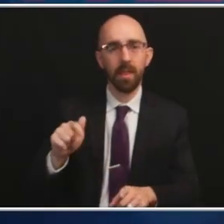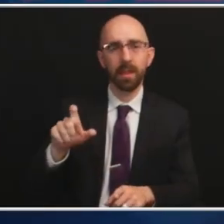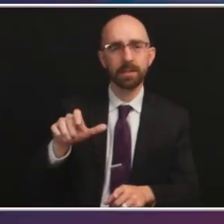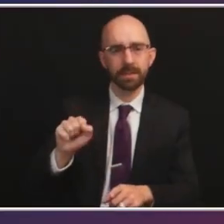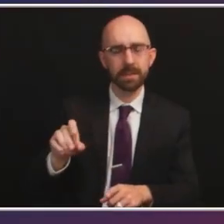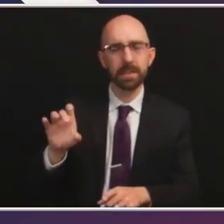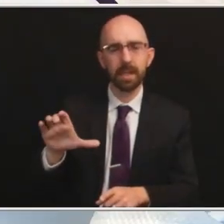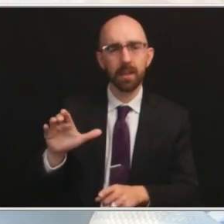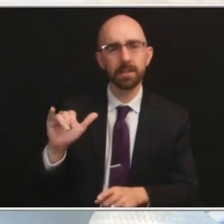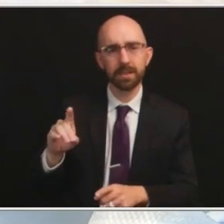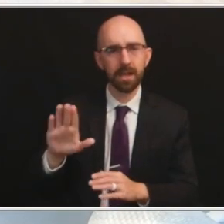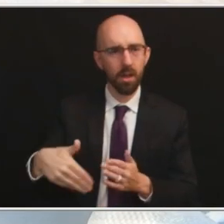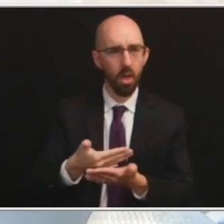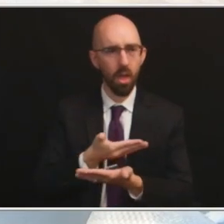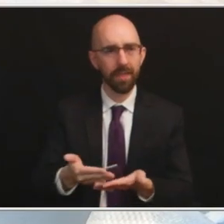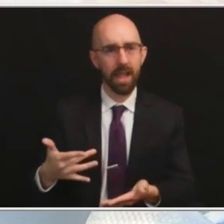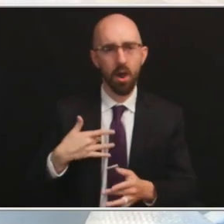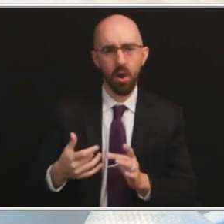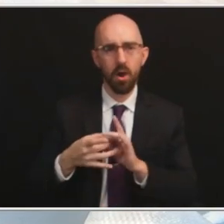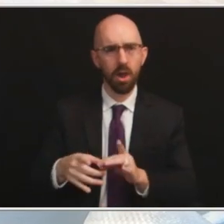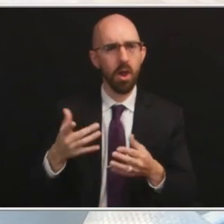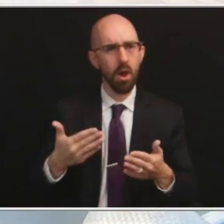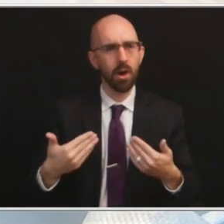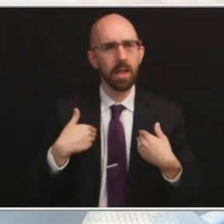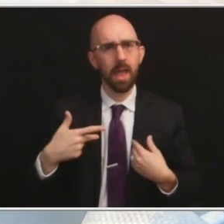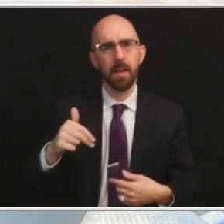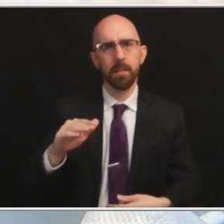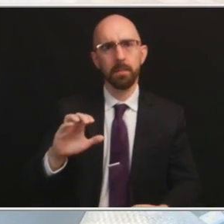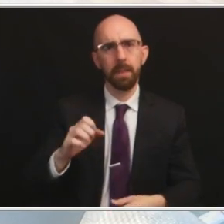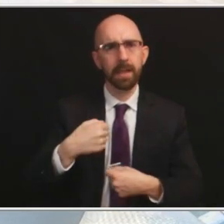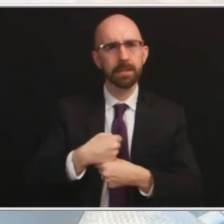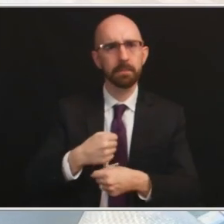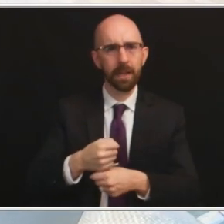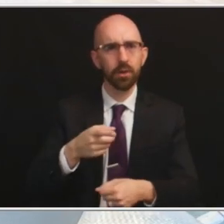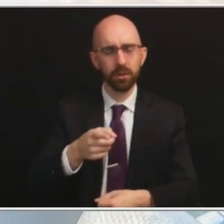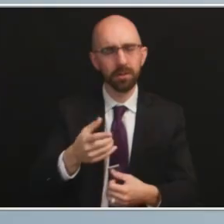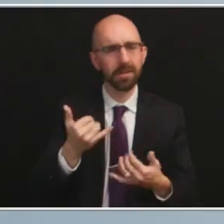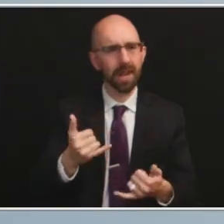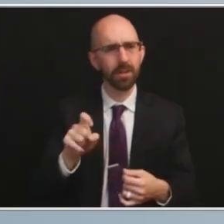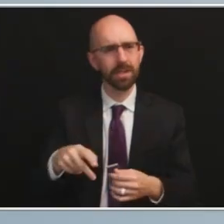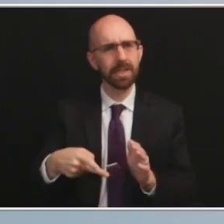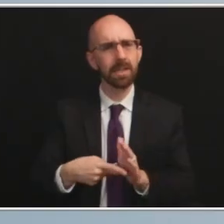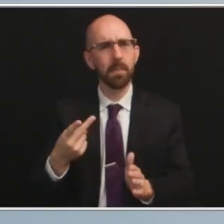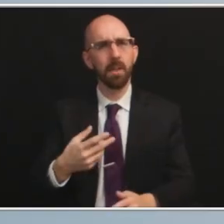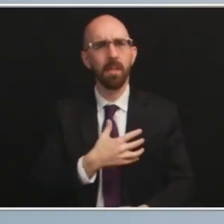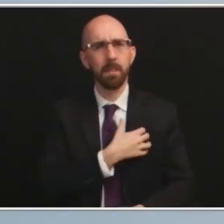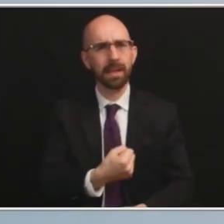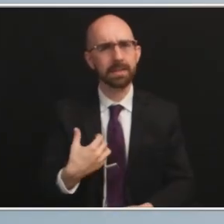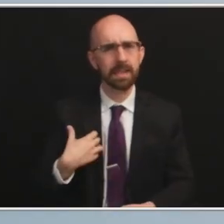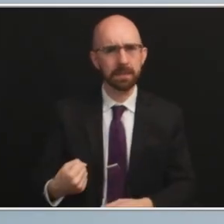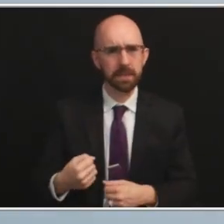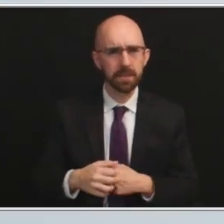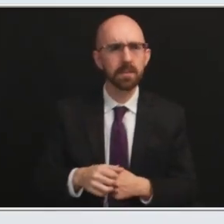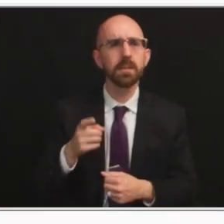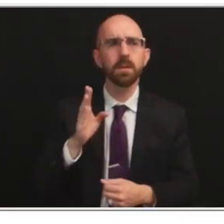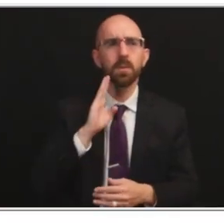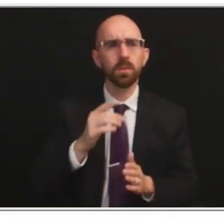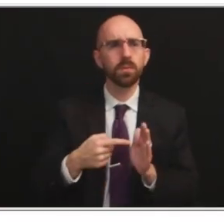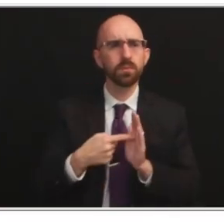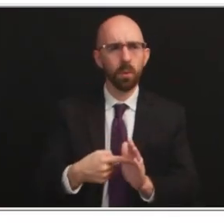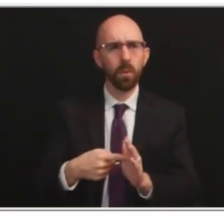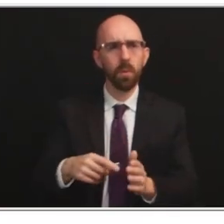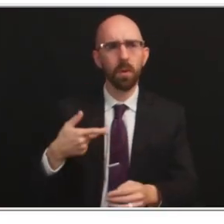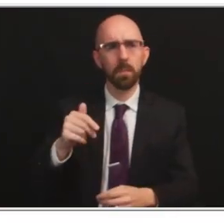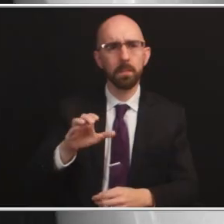All Things Heart. She already had a pacemaker, then she needed a double mastectomy. We'll show you the new pacemaker, known as